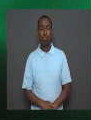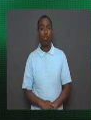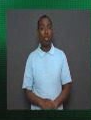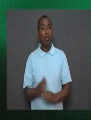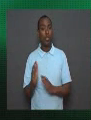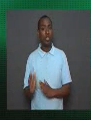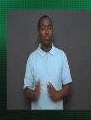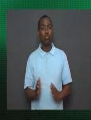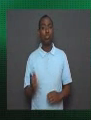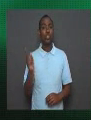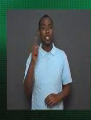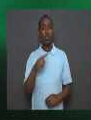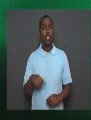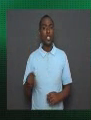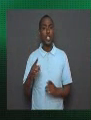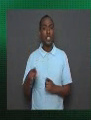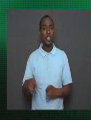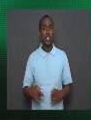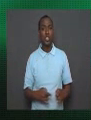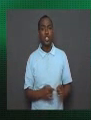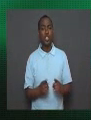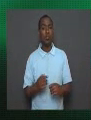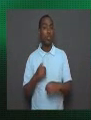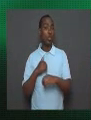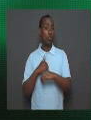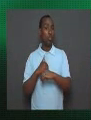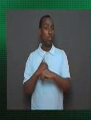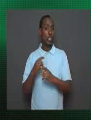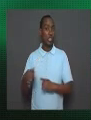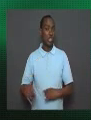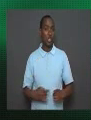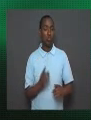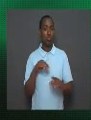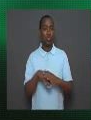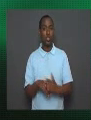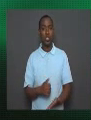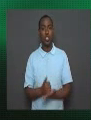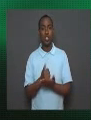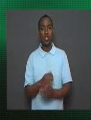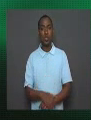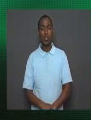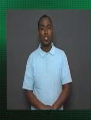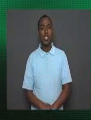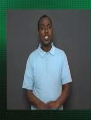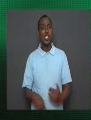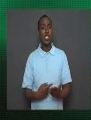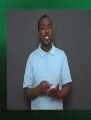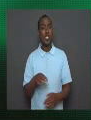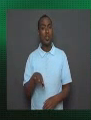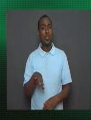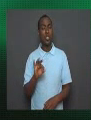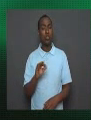system within your immune system. They are located within